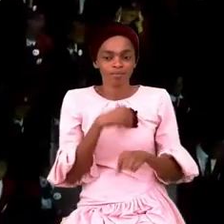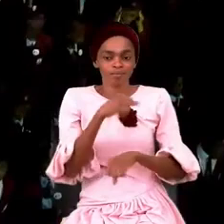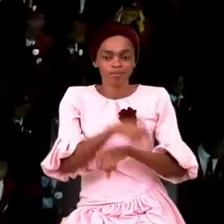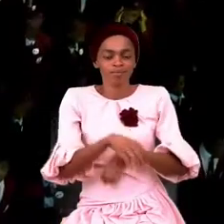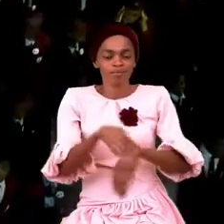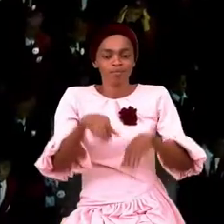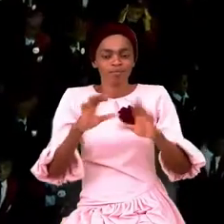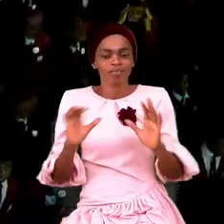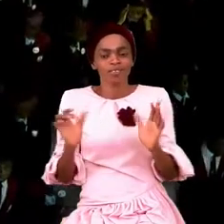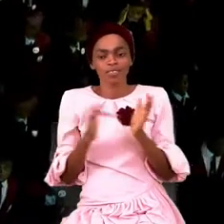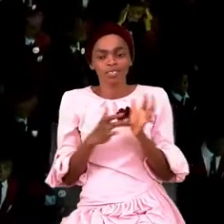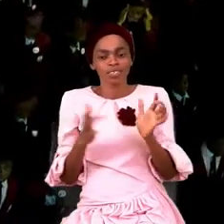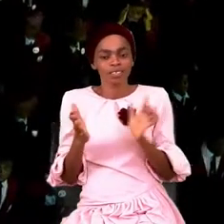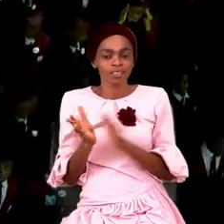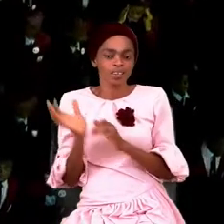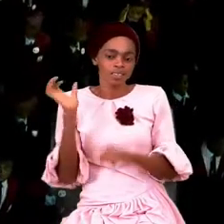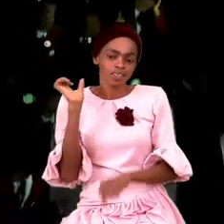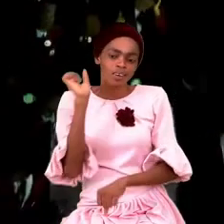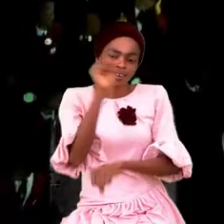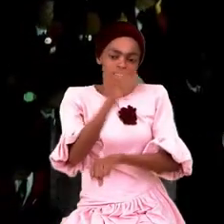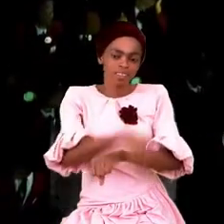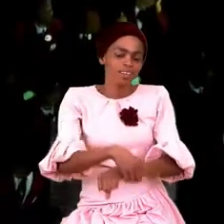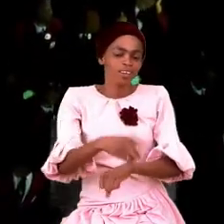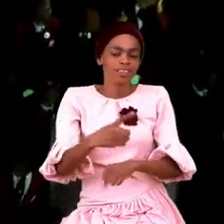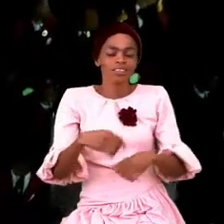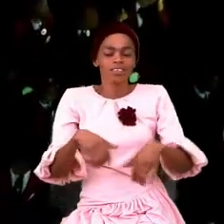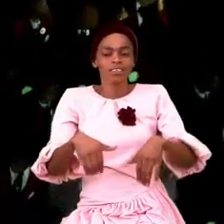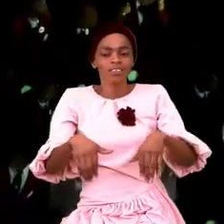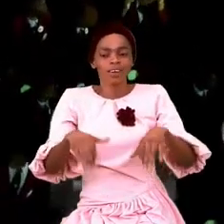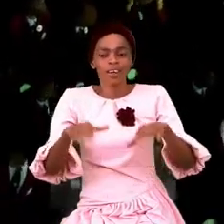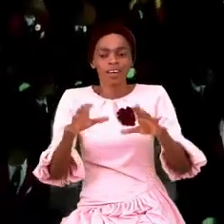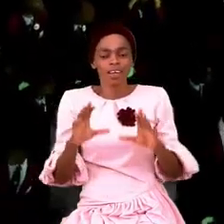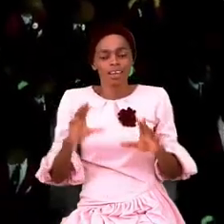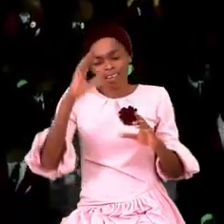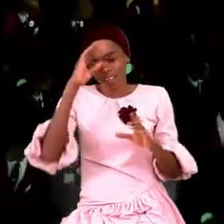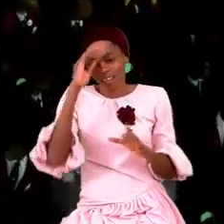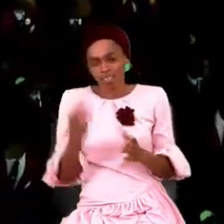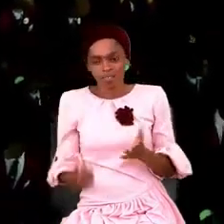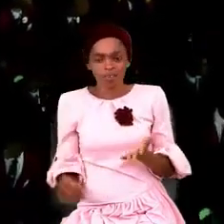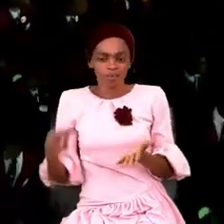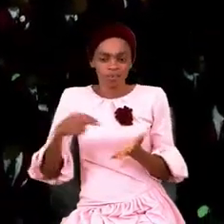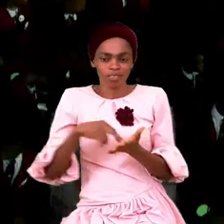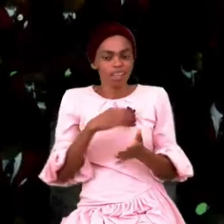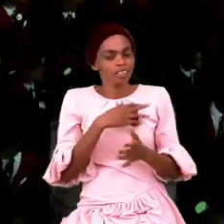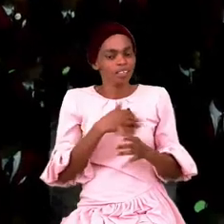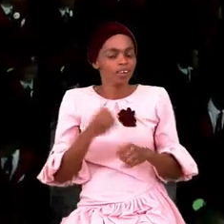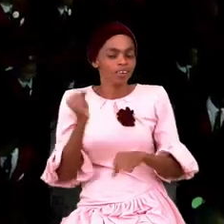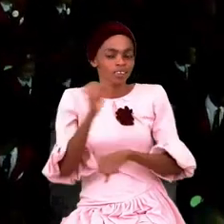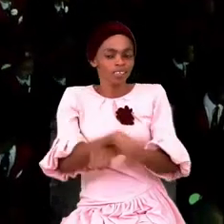and conquered the grave. Jesus conquered the